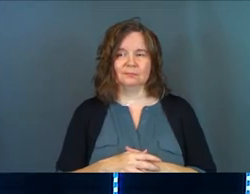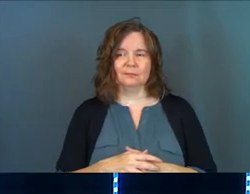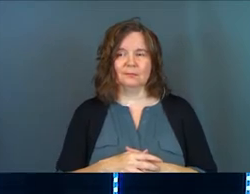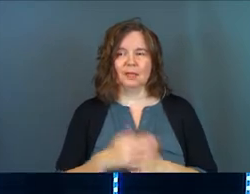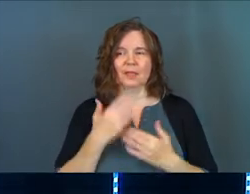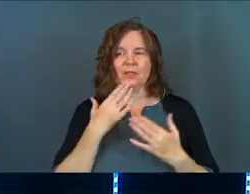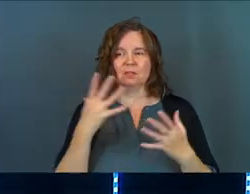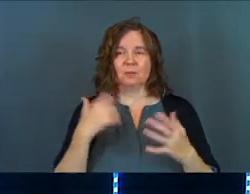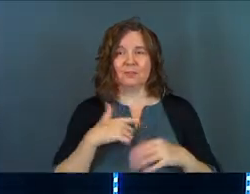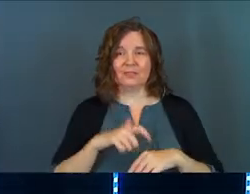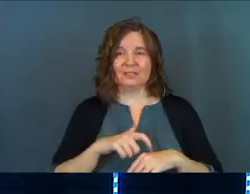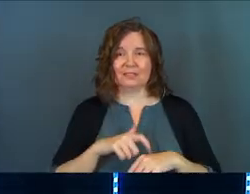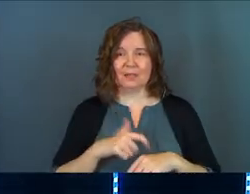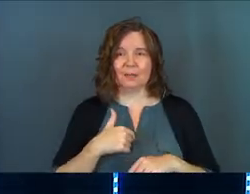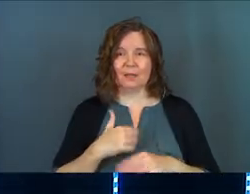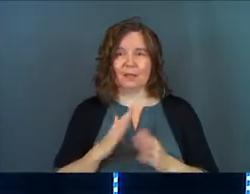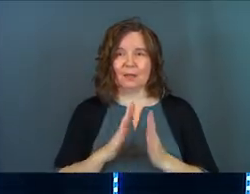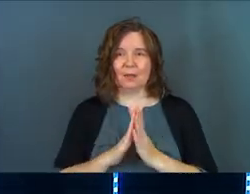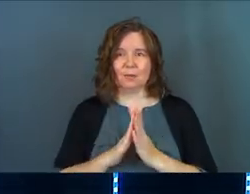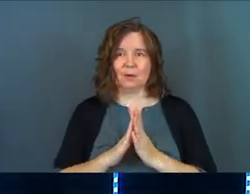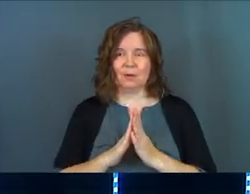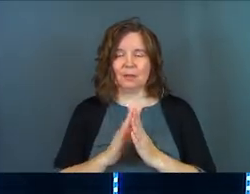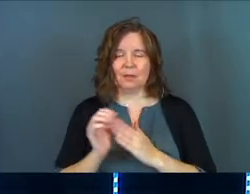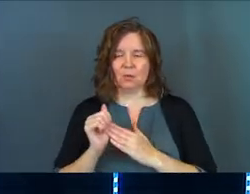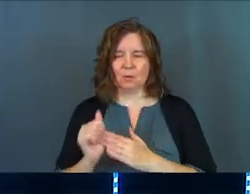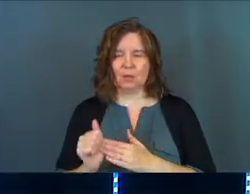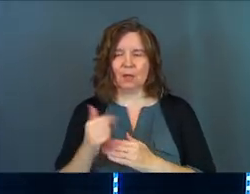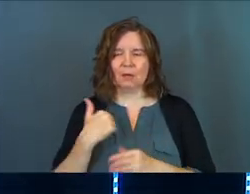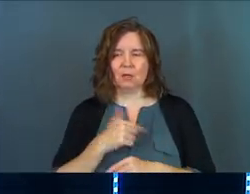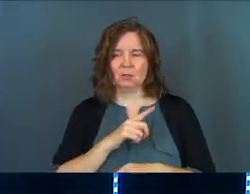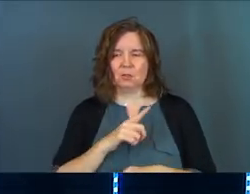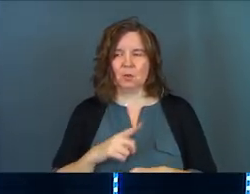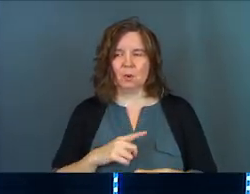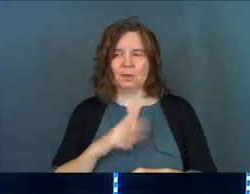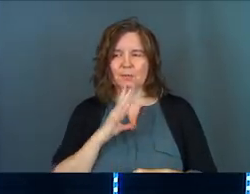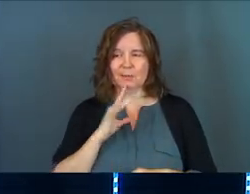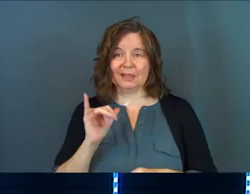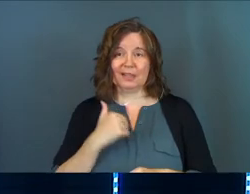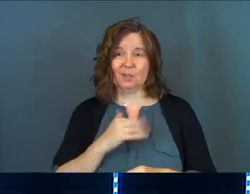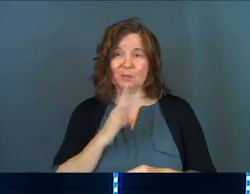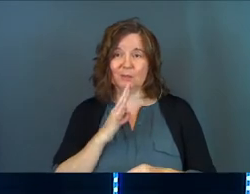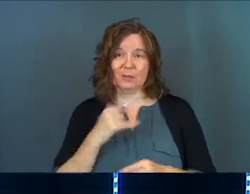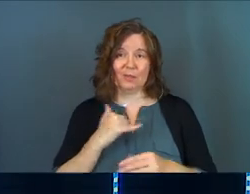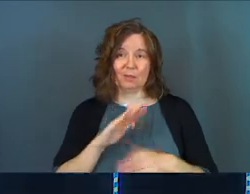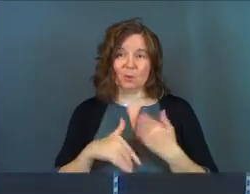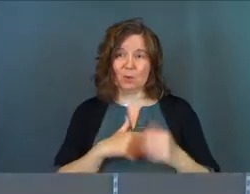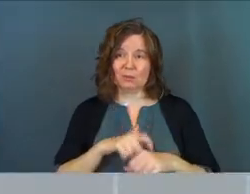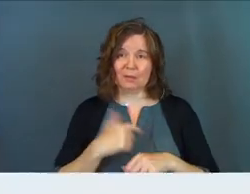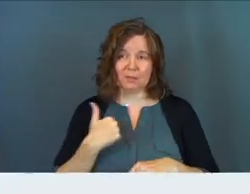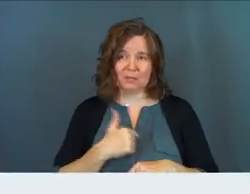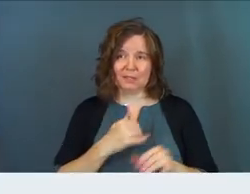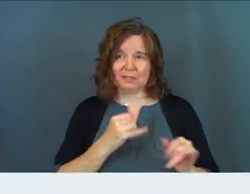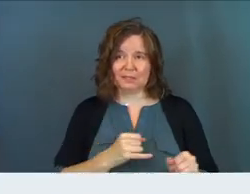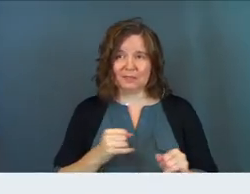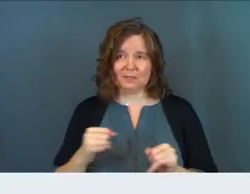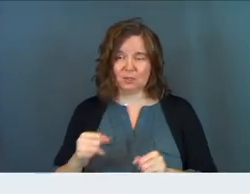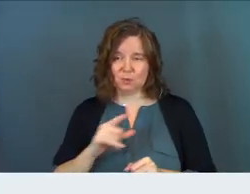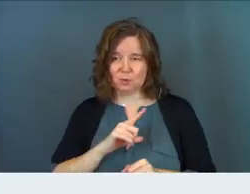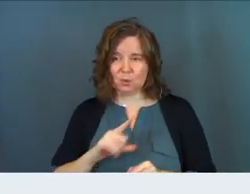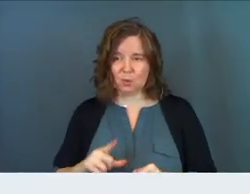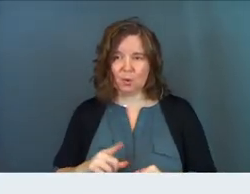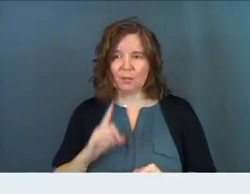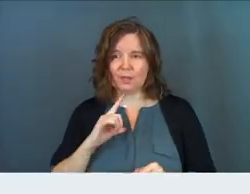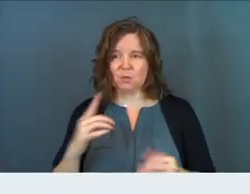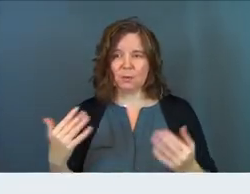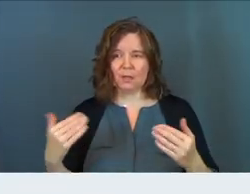God, I thank you so much for this time, God, and I pray that you would guide us, Lord, and that you would speak, God, just like you've been speaking this whole time to us as individuals, Lord,